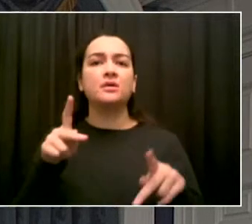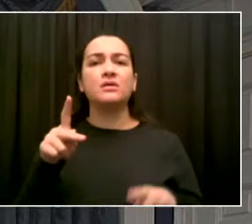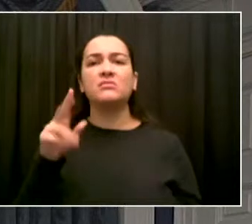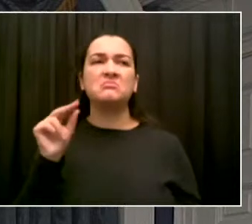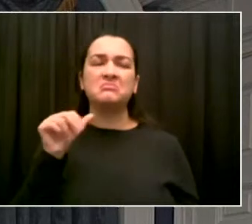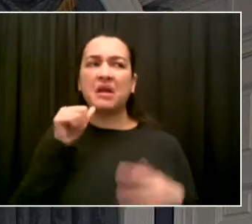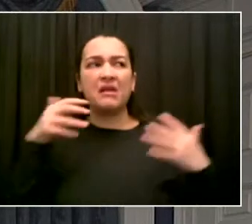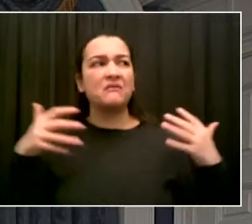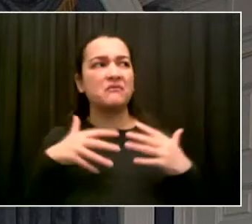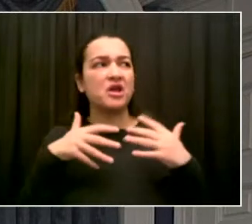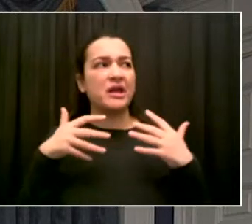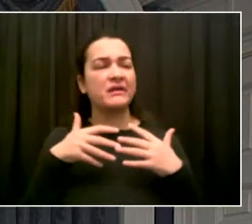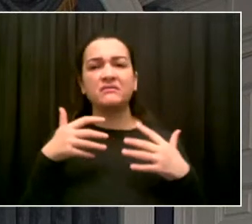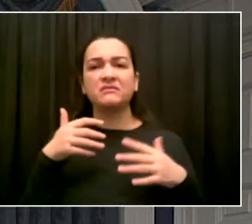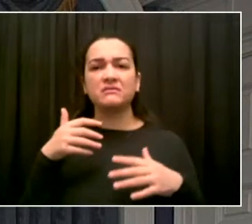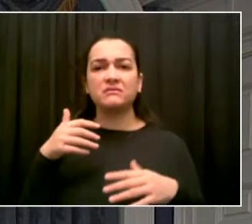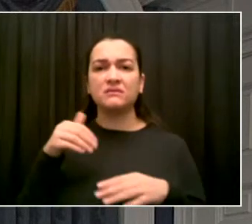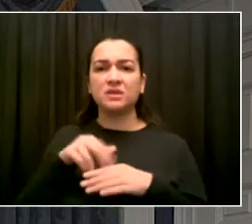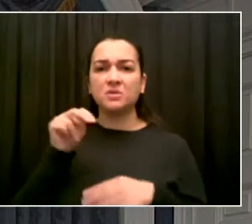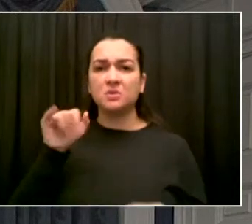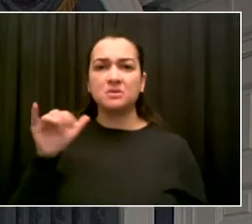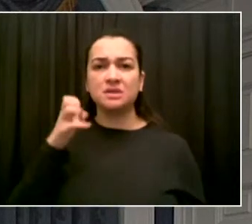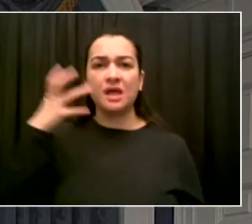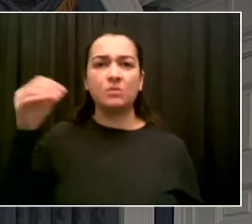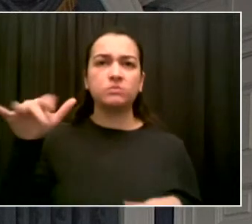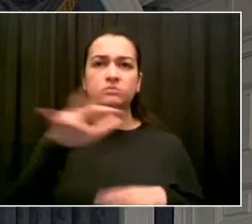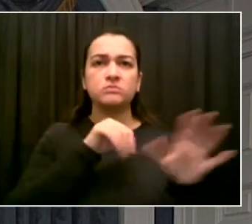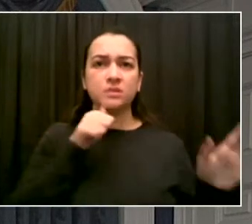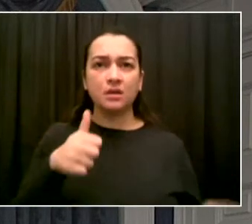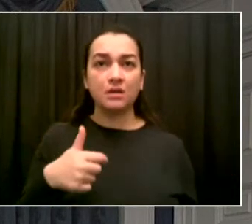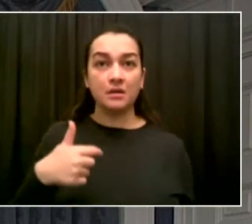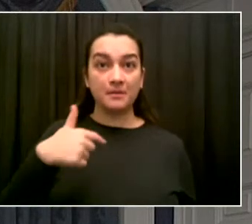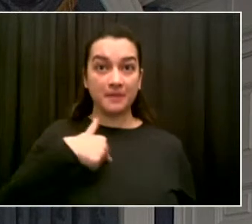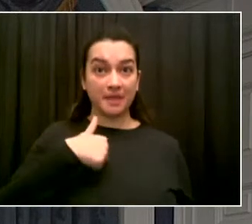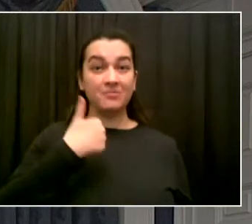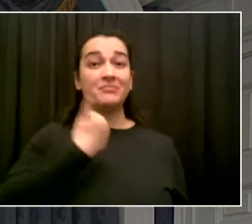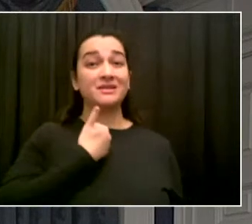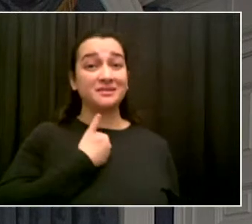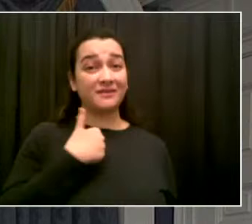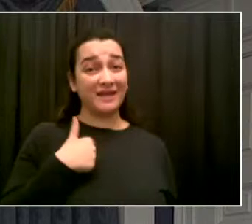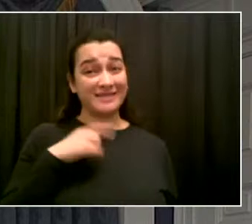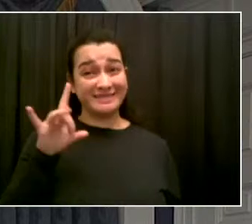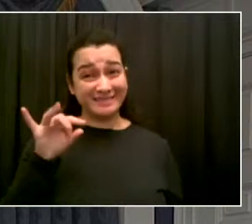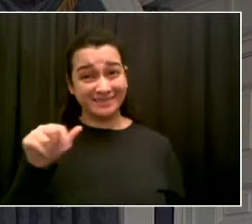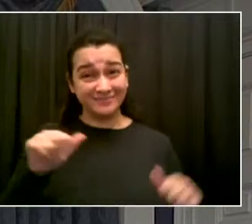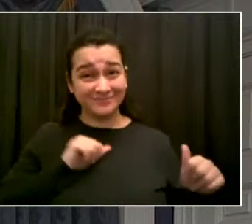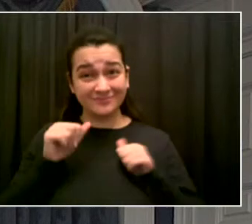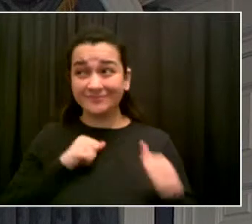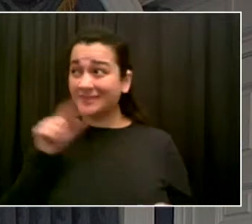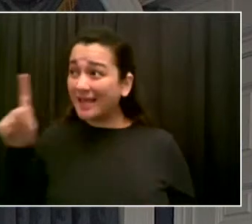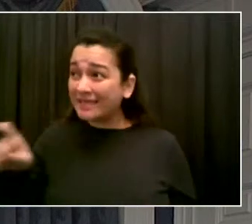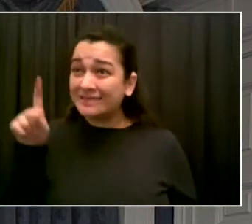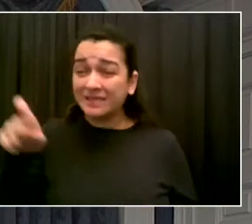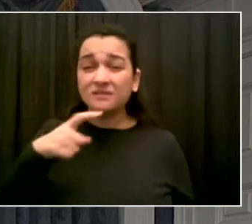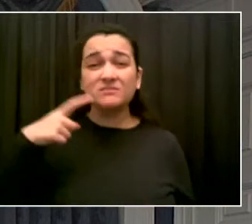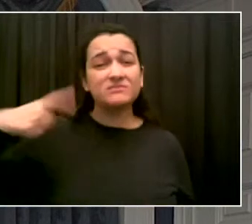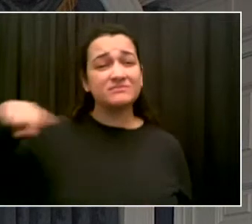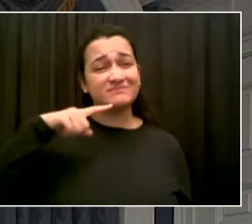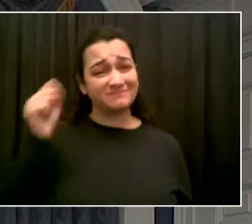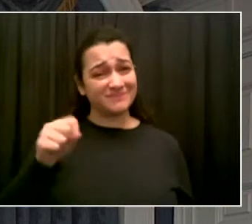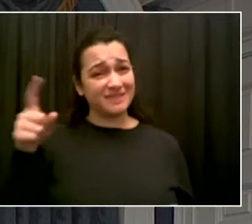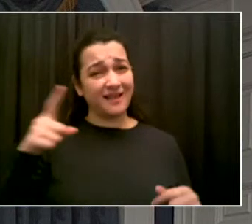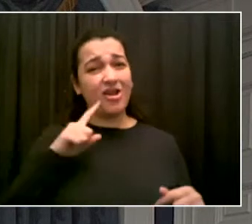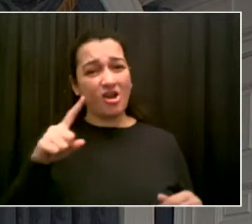of this 5-year-old girl who got shot in the head. She got a grazed by a bullet in East New